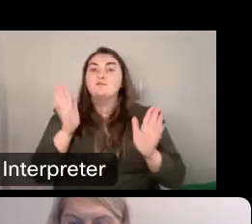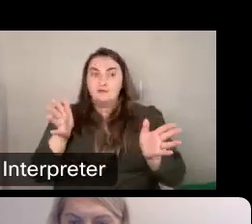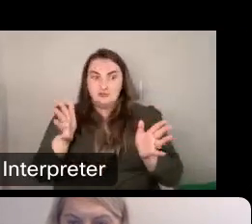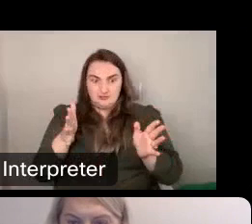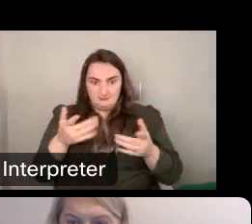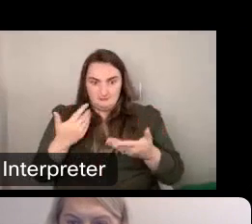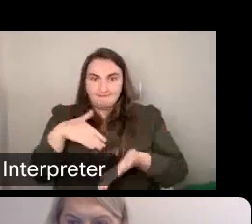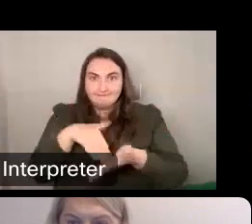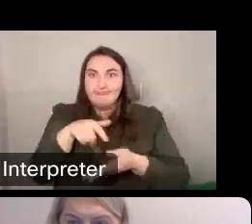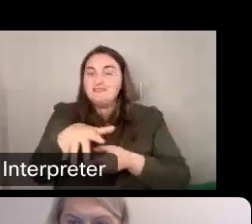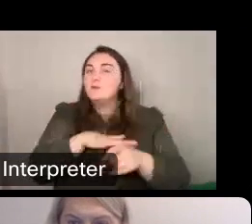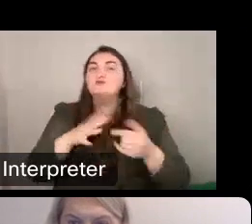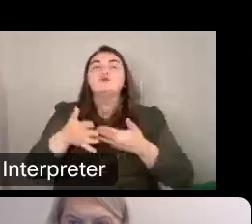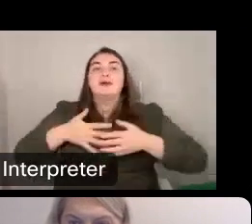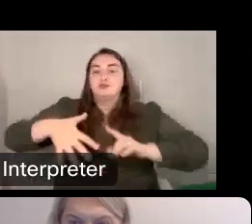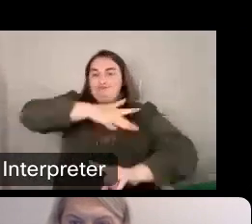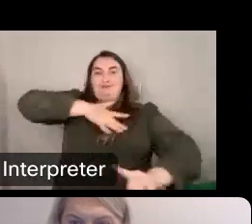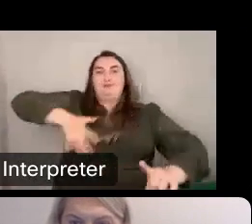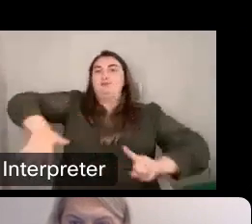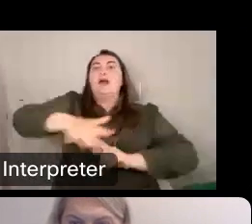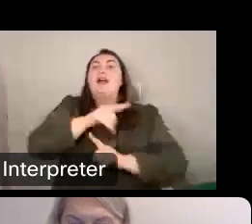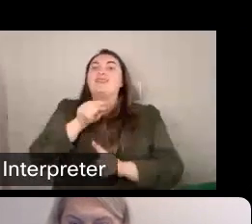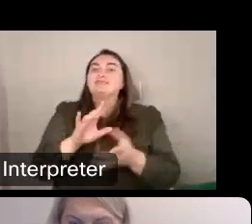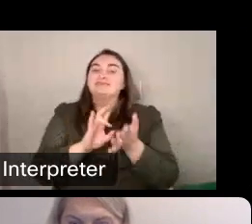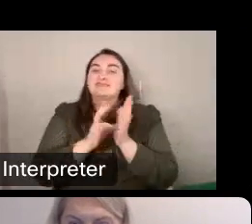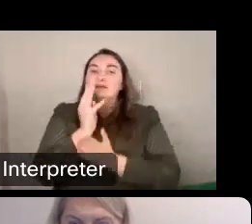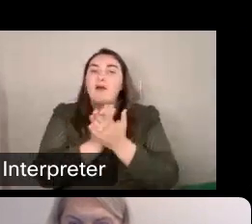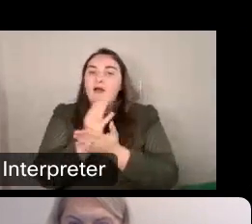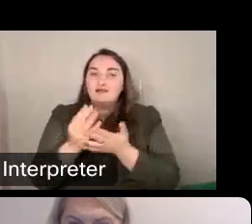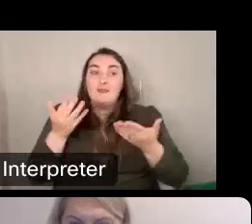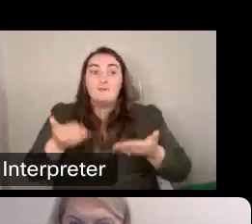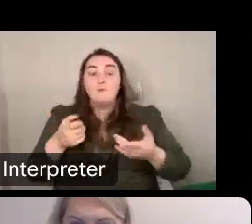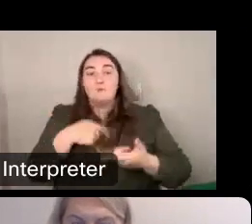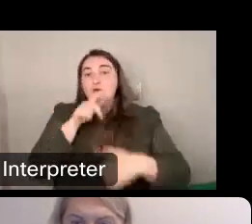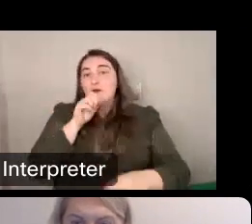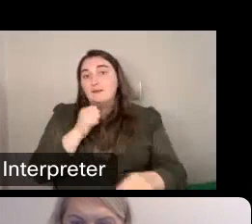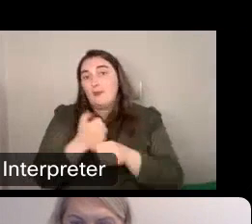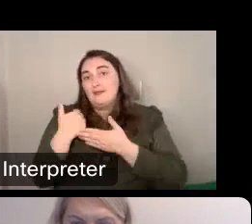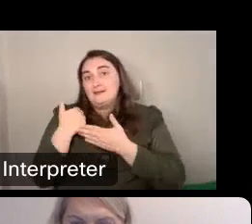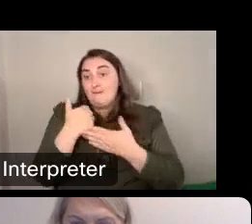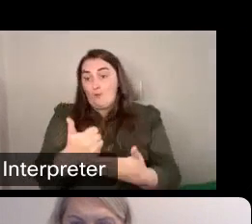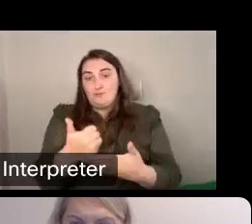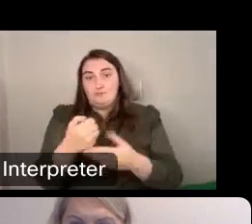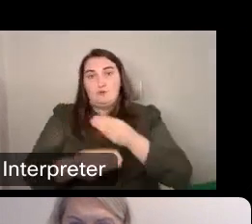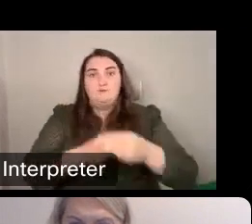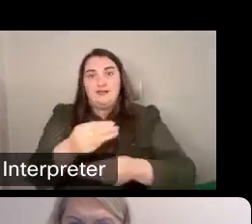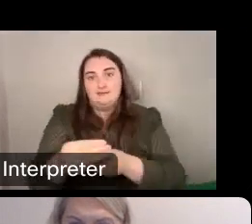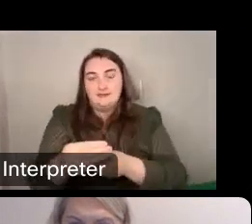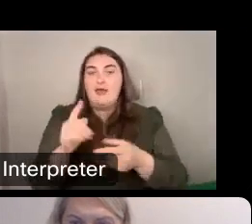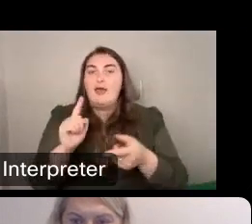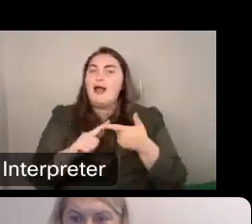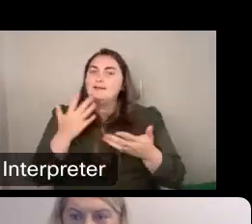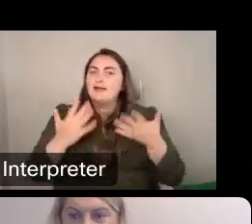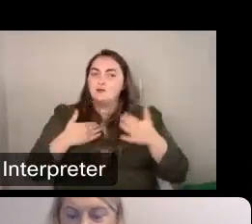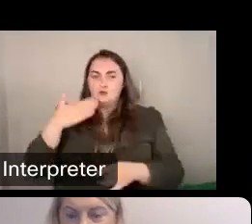I suppose, regardless of the circumstances, and that's the key thing. At the moment, we're talking about the supportive process and really to